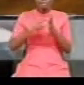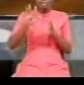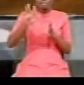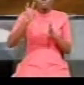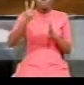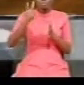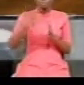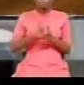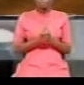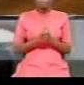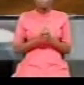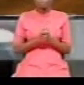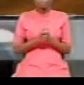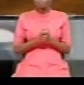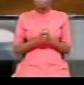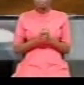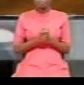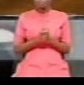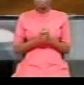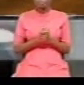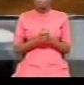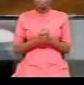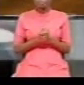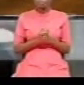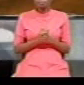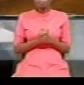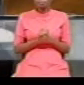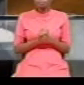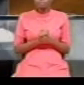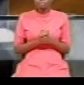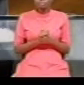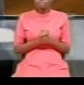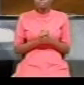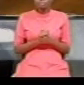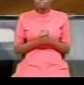52. 1 Corinthians 15, verse